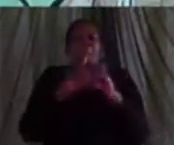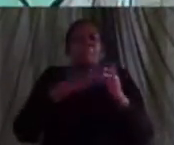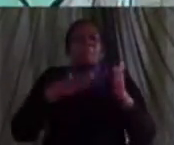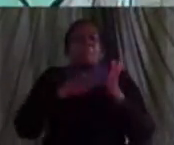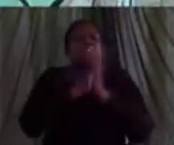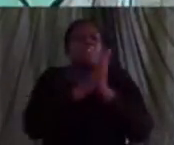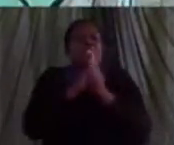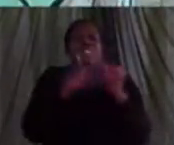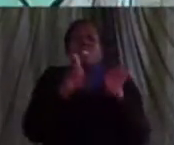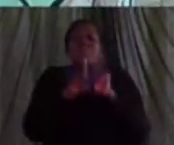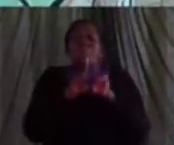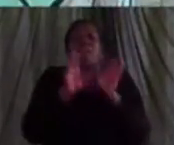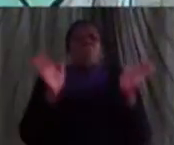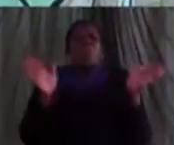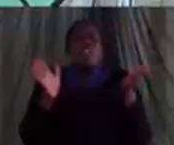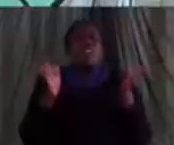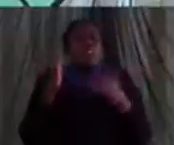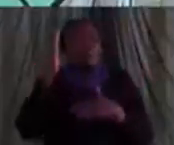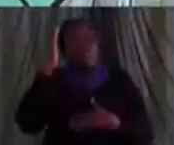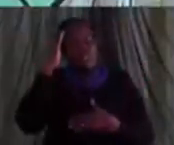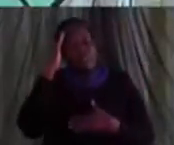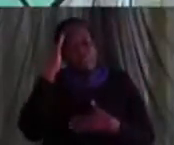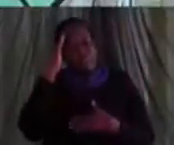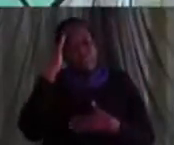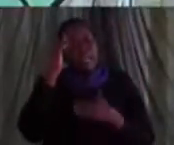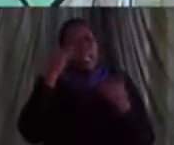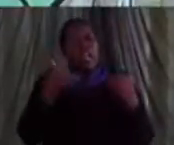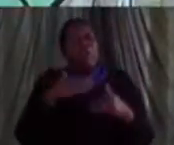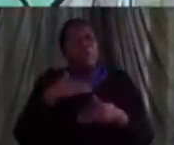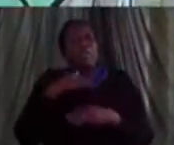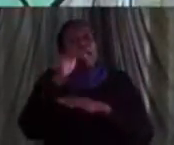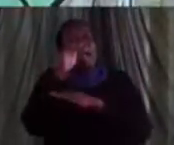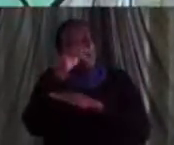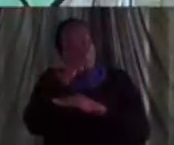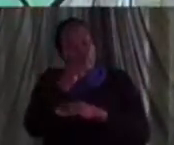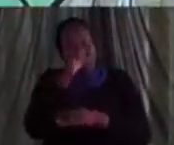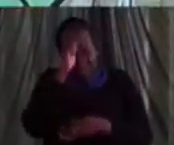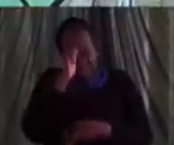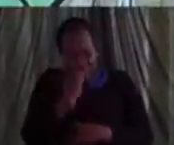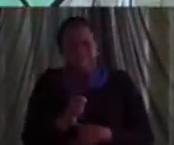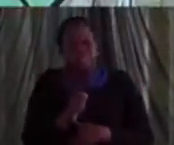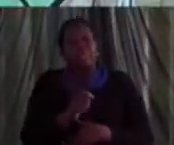concern. So I want to ask you, Judge, to give